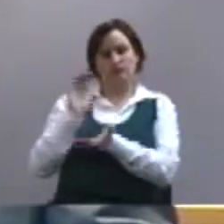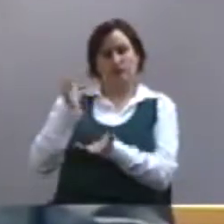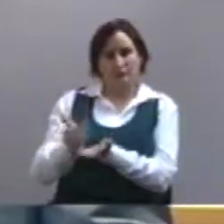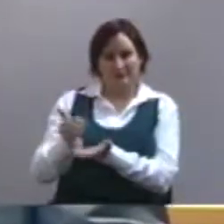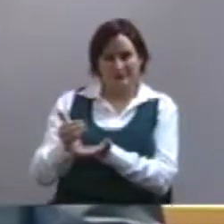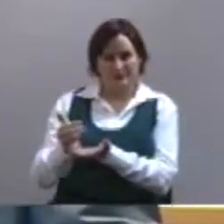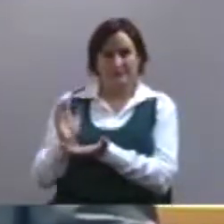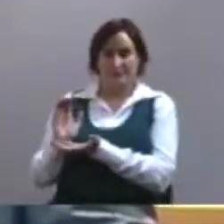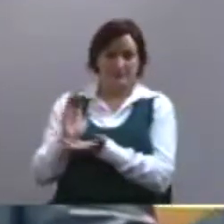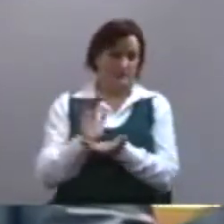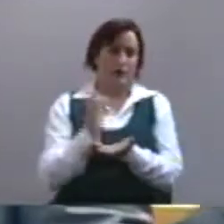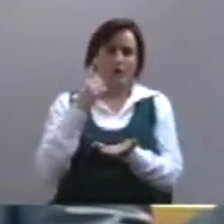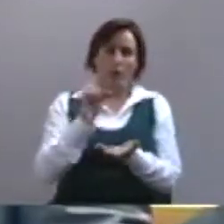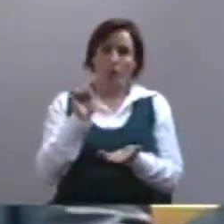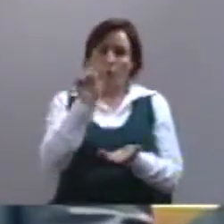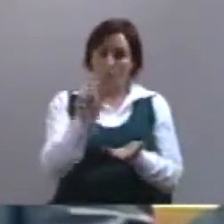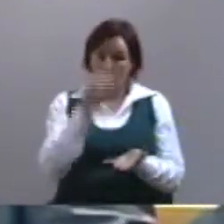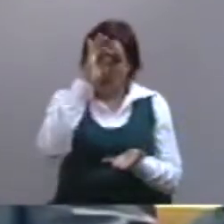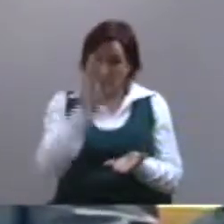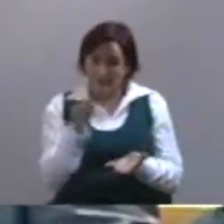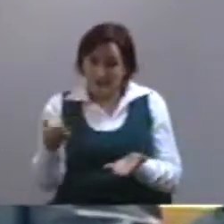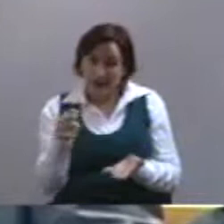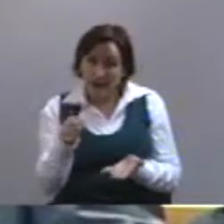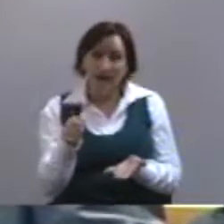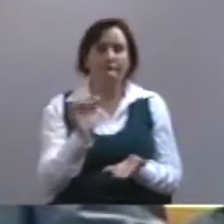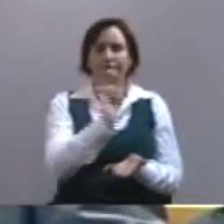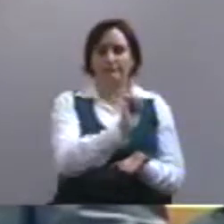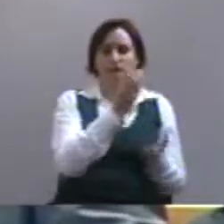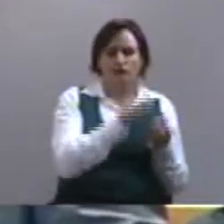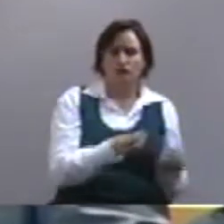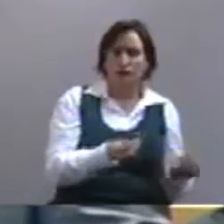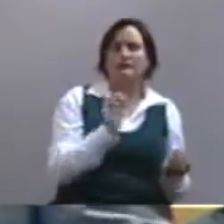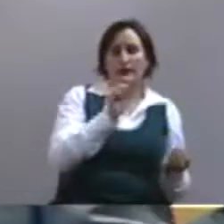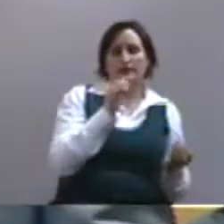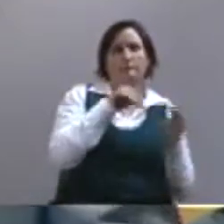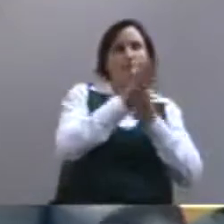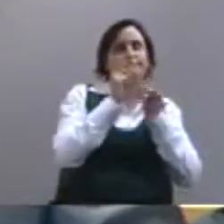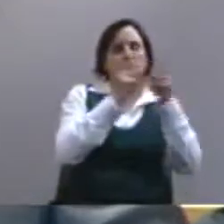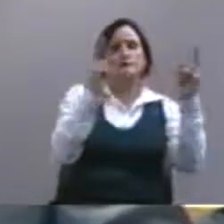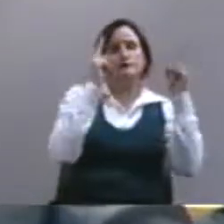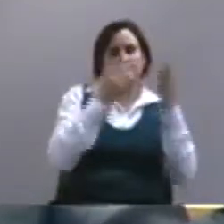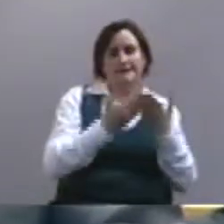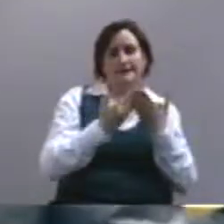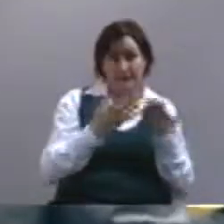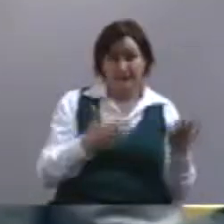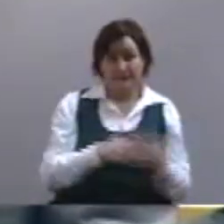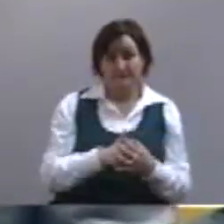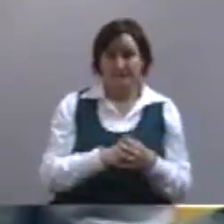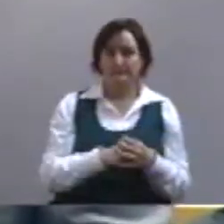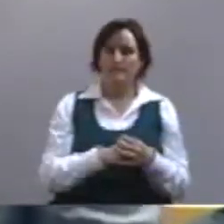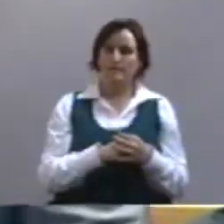of the kids of the members of SAPS who were killed on duty. I also want to highlight